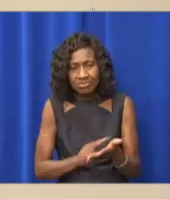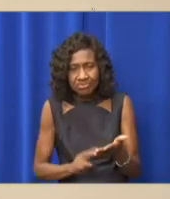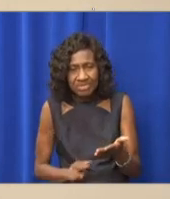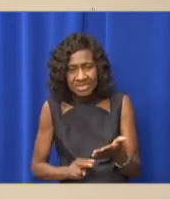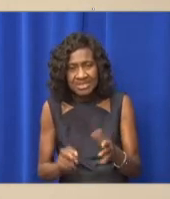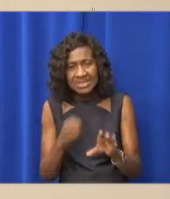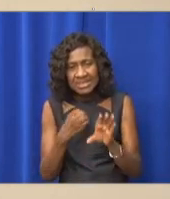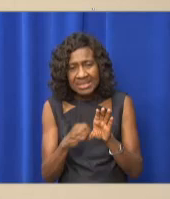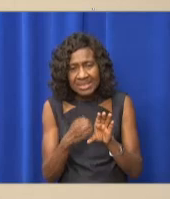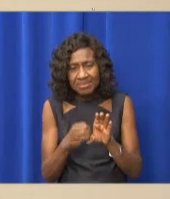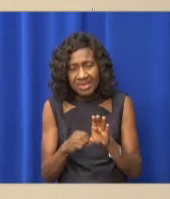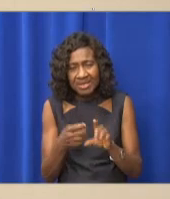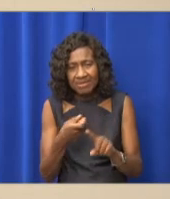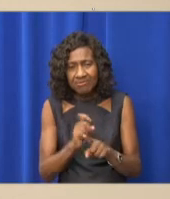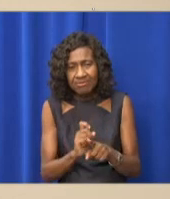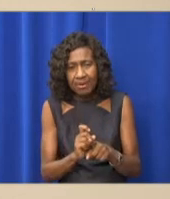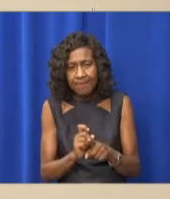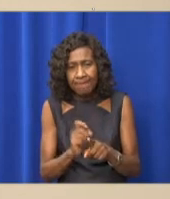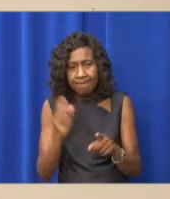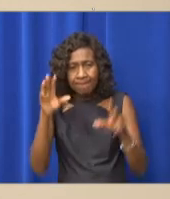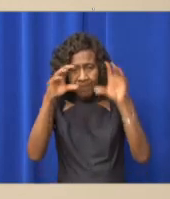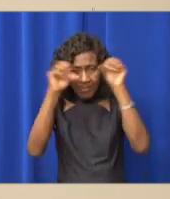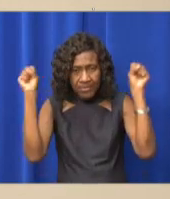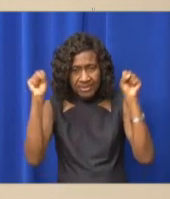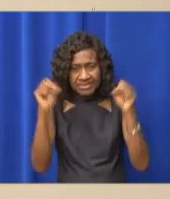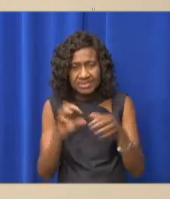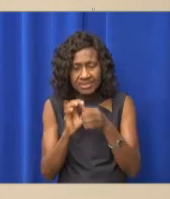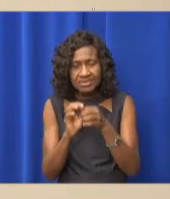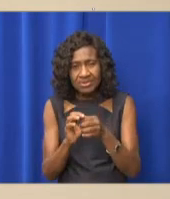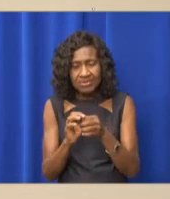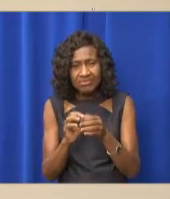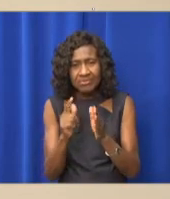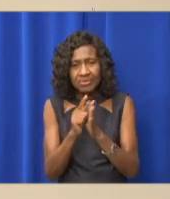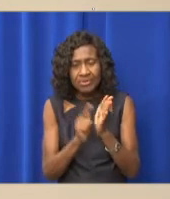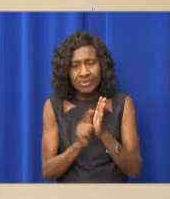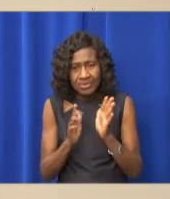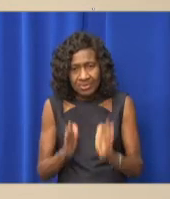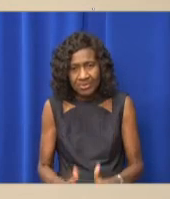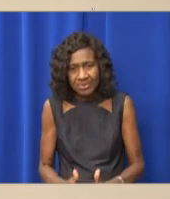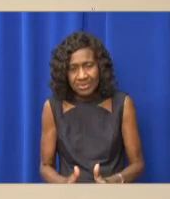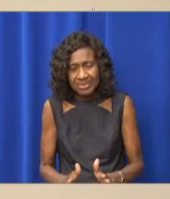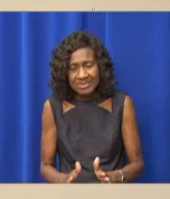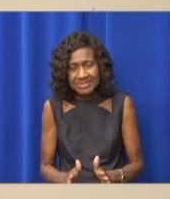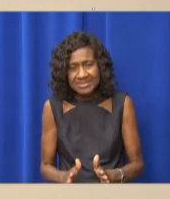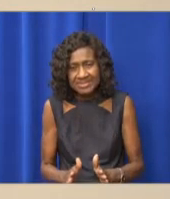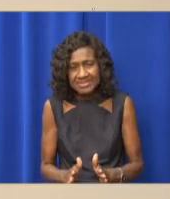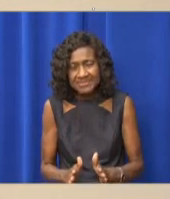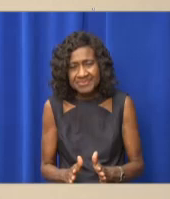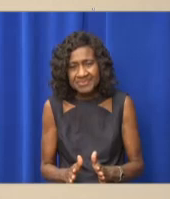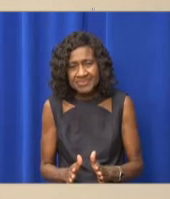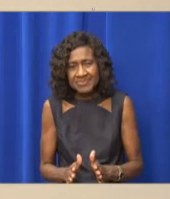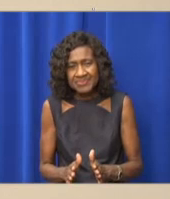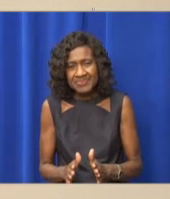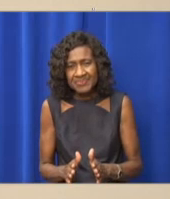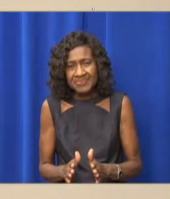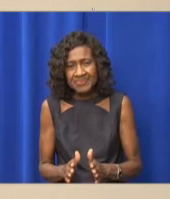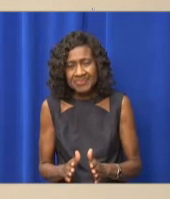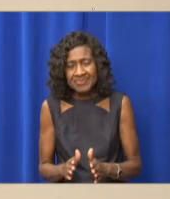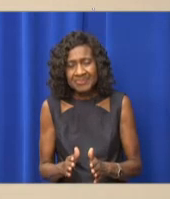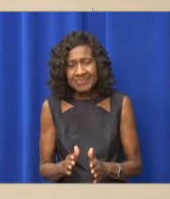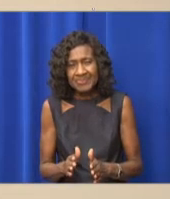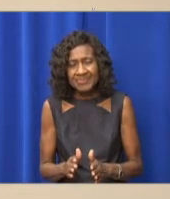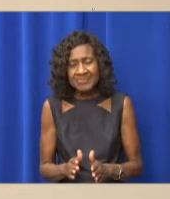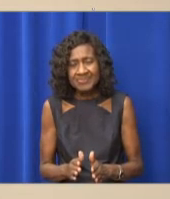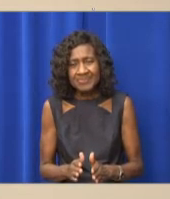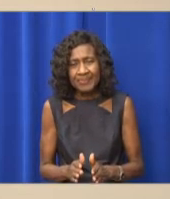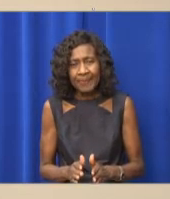I received from the president of the Cayman Islands Legal Practitioners Association, since that is the representative body for